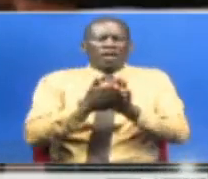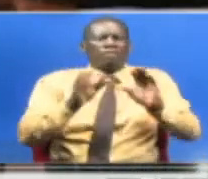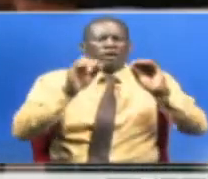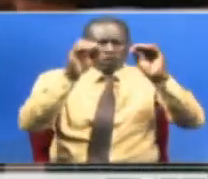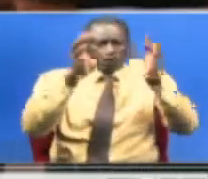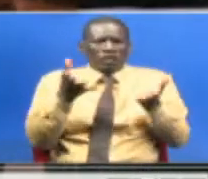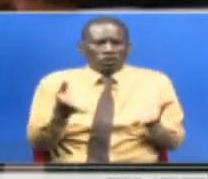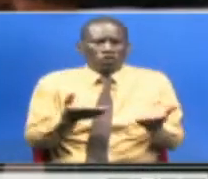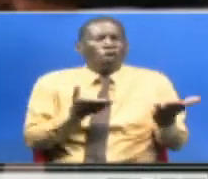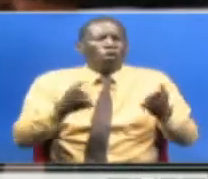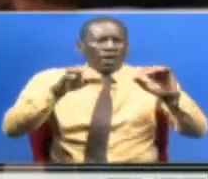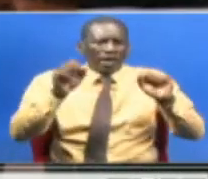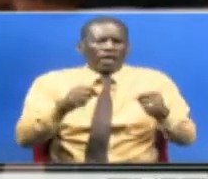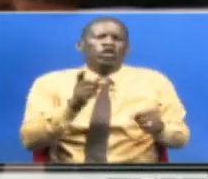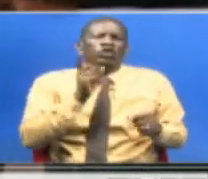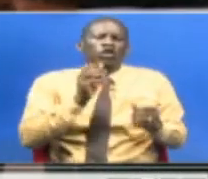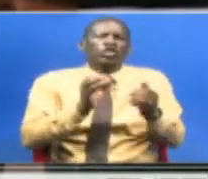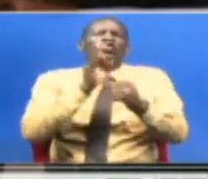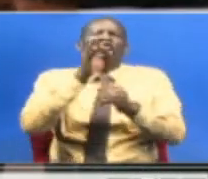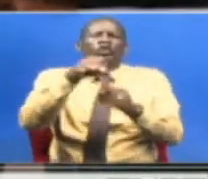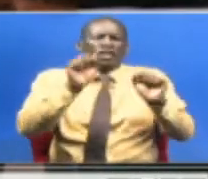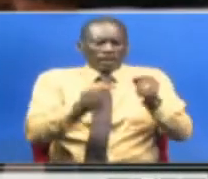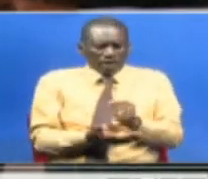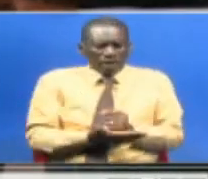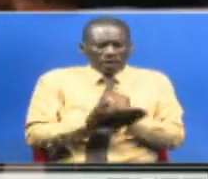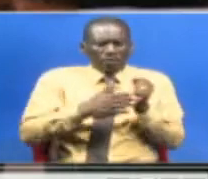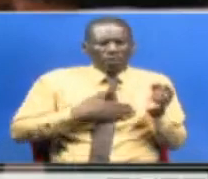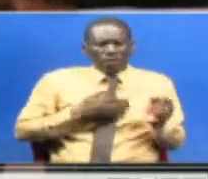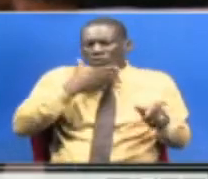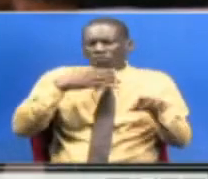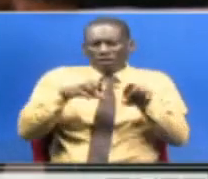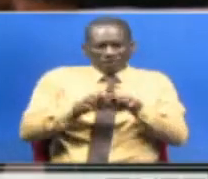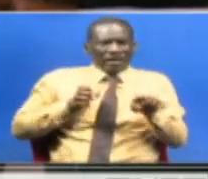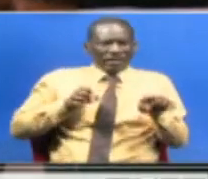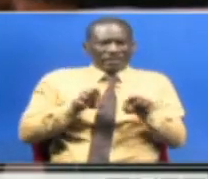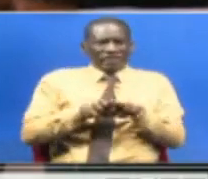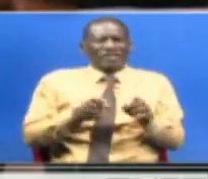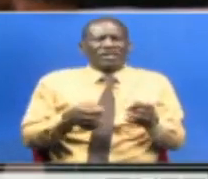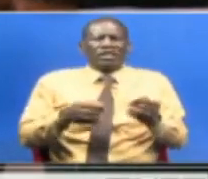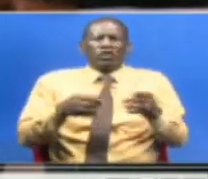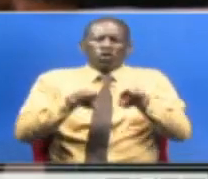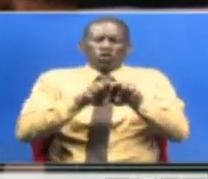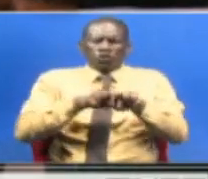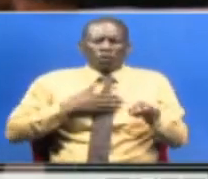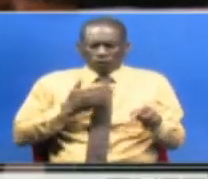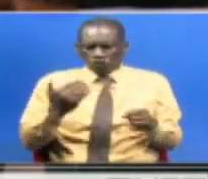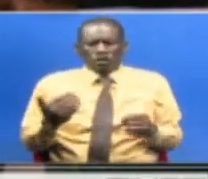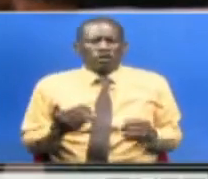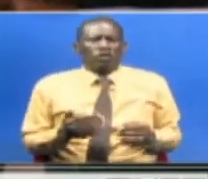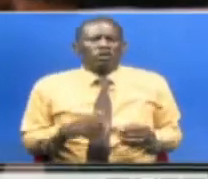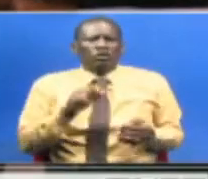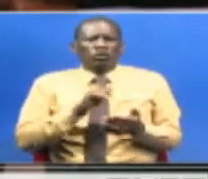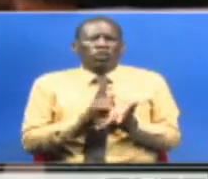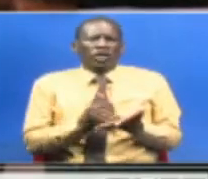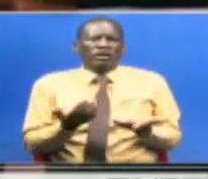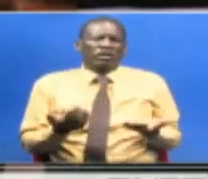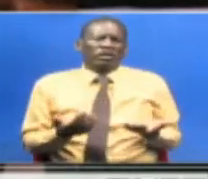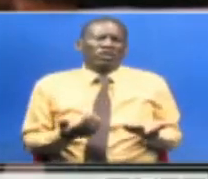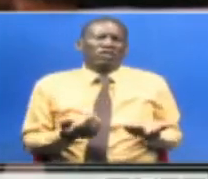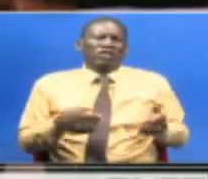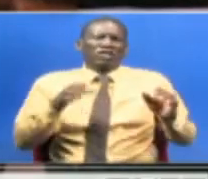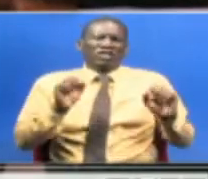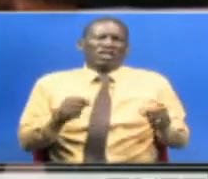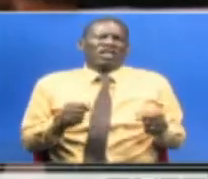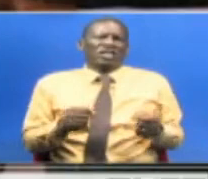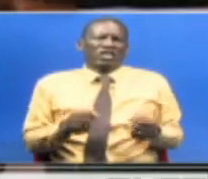where tomorrow I can help my siblings, at the same time my children, so that they don't feel like the shortage of teaching or face any circumstance